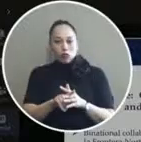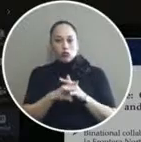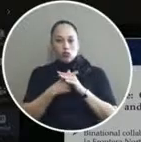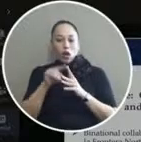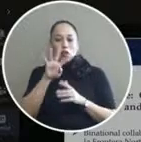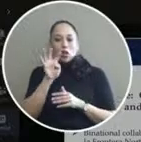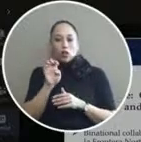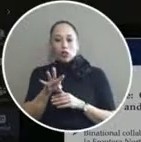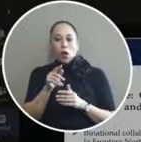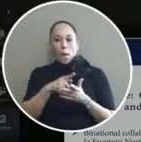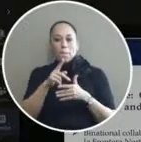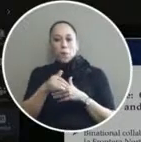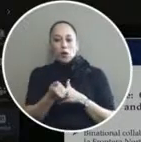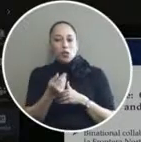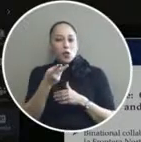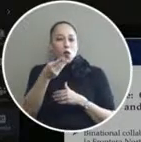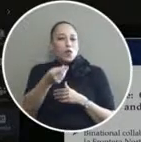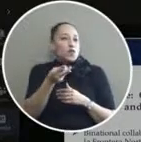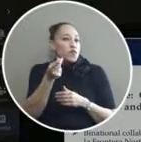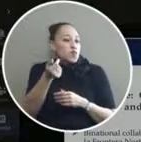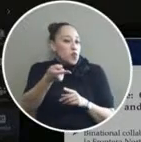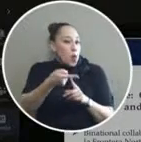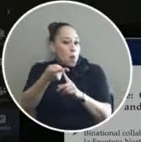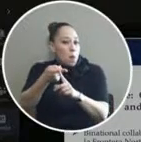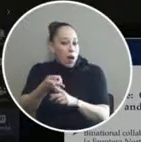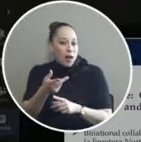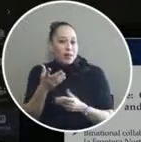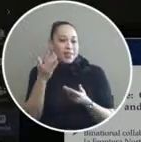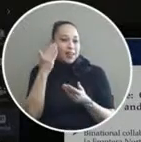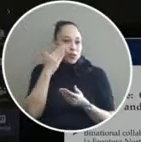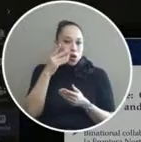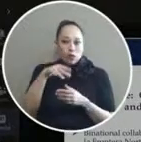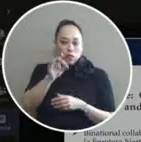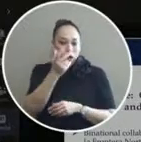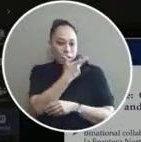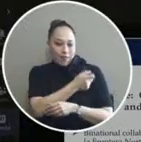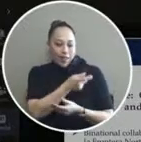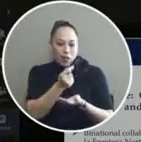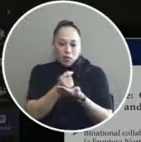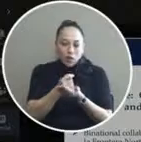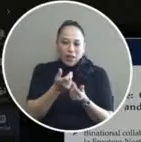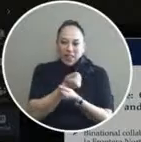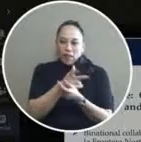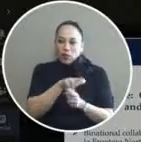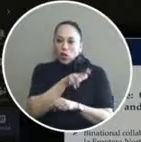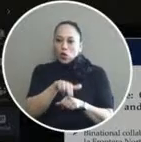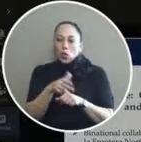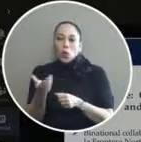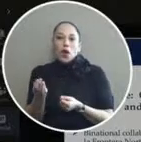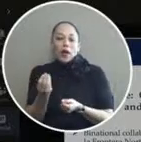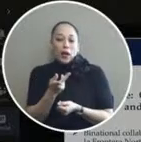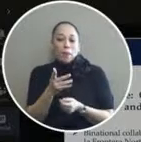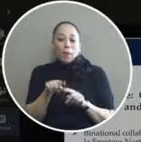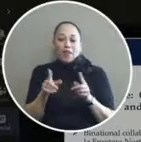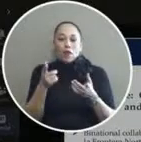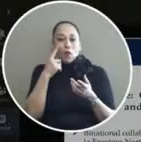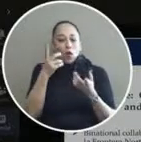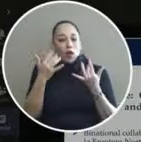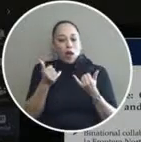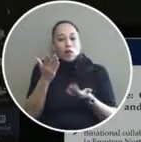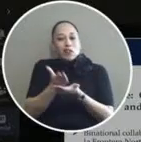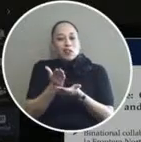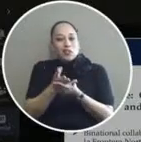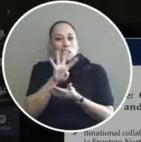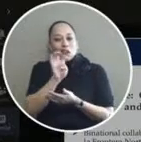project within the next few months, as soon as we have a vaccine, a treatment, and then things normalize again. But for the time being, we stopped the survey